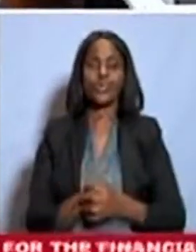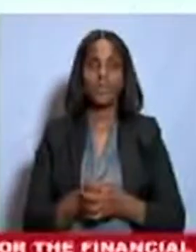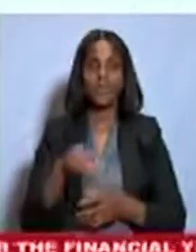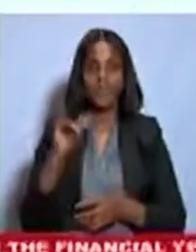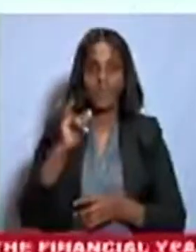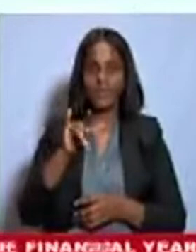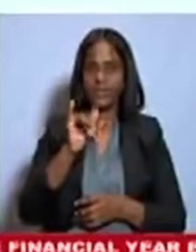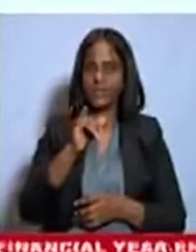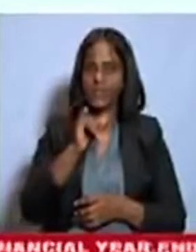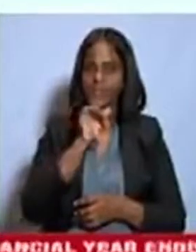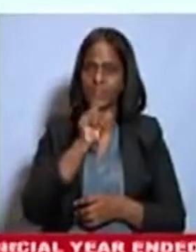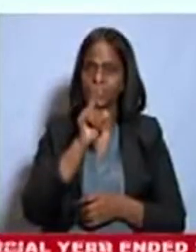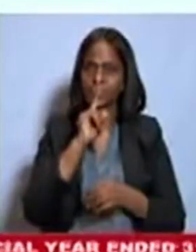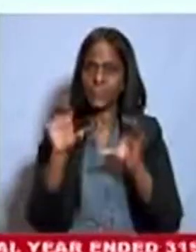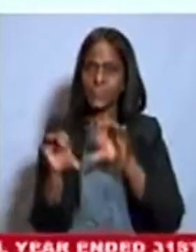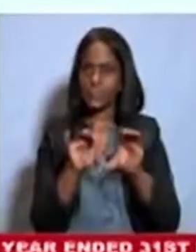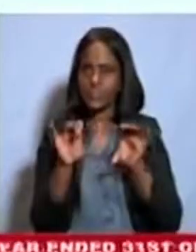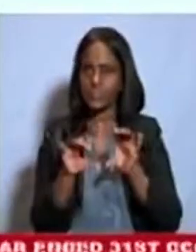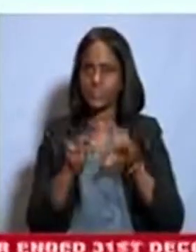Yes, you do.